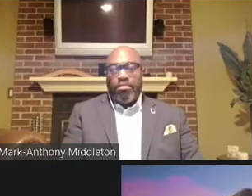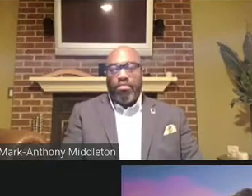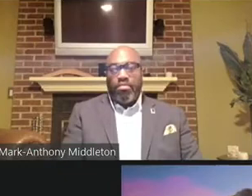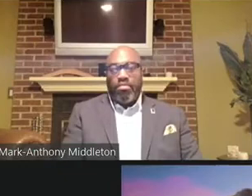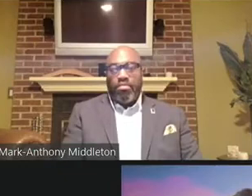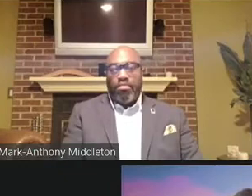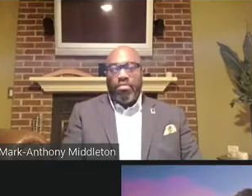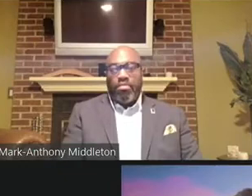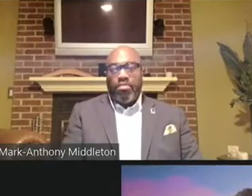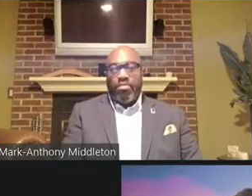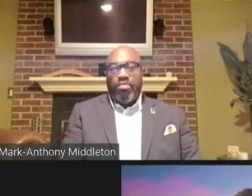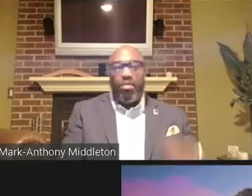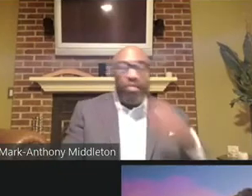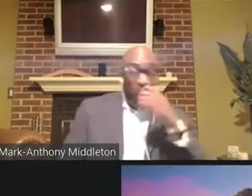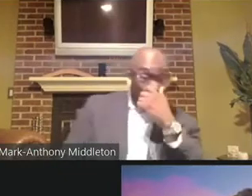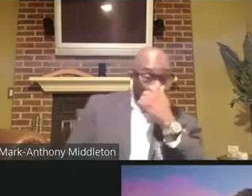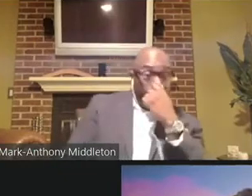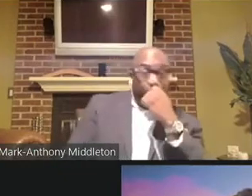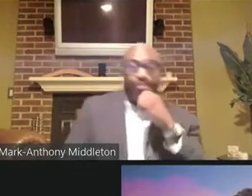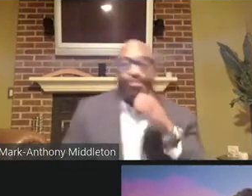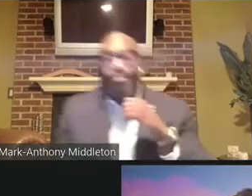Mr. Syed.